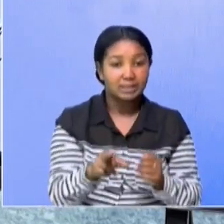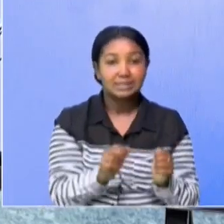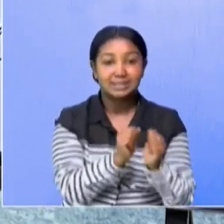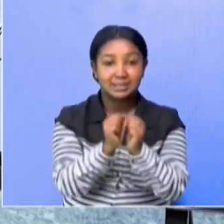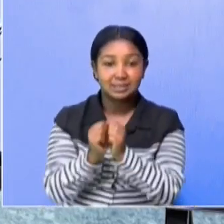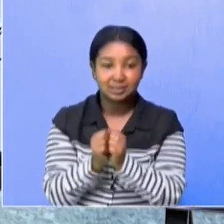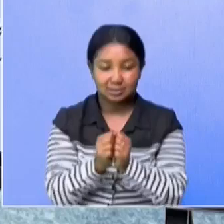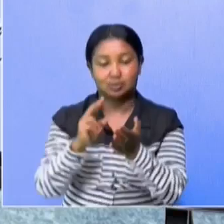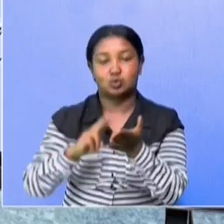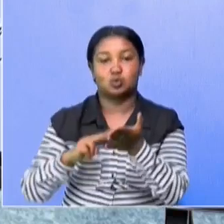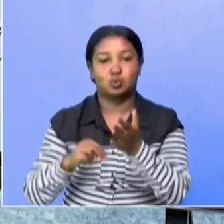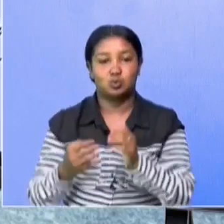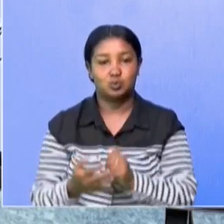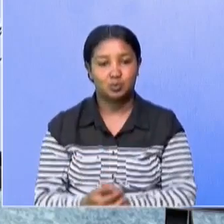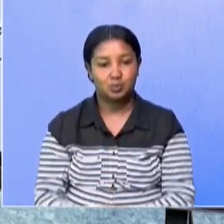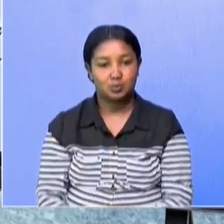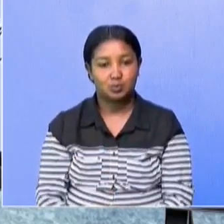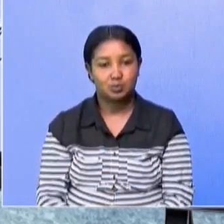studying in group.